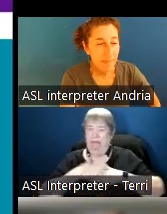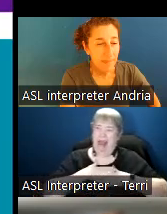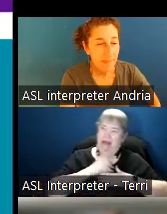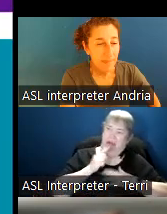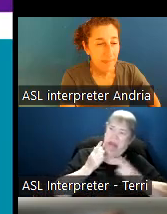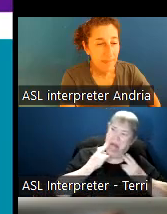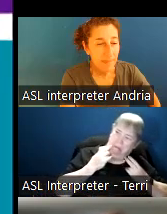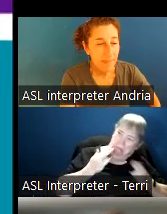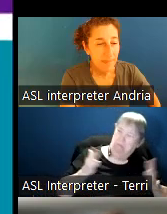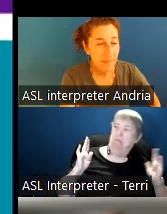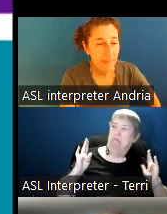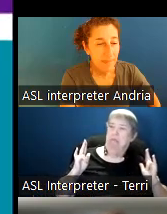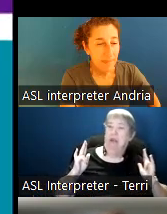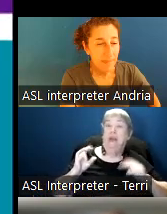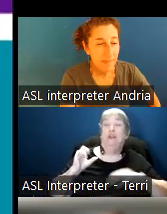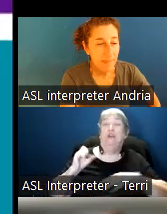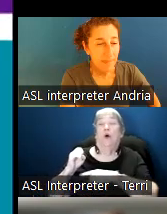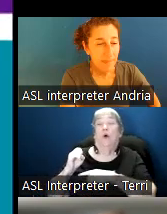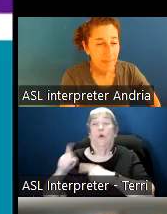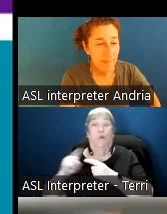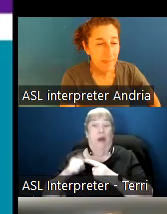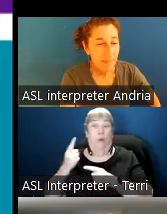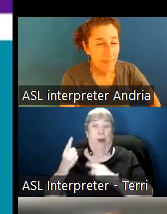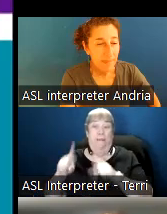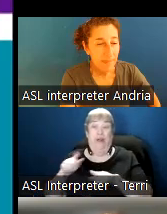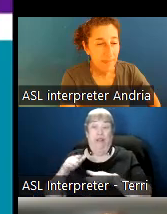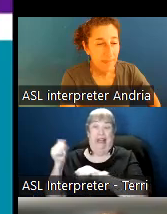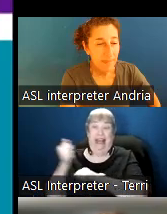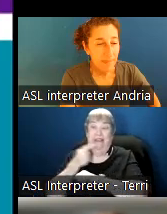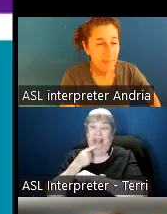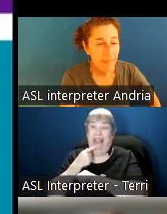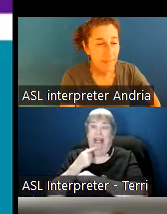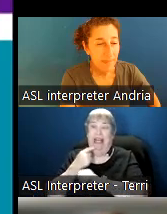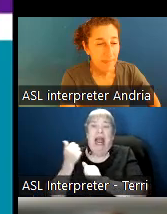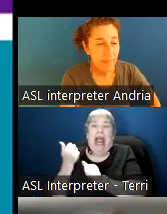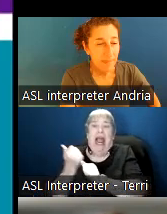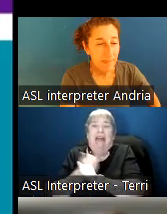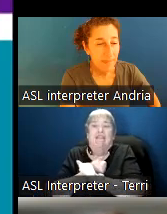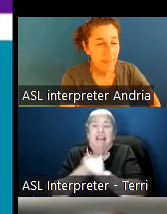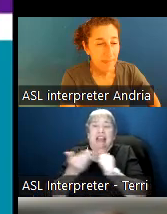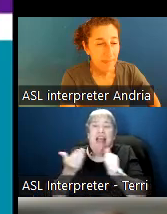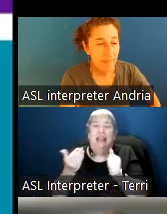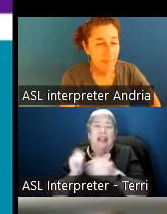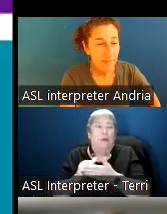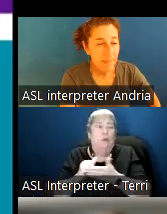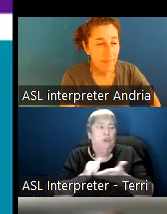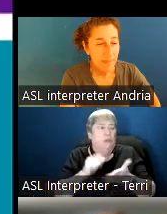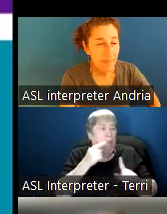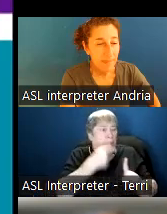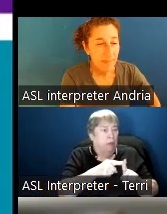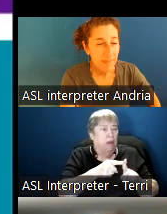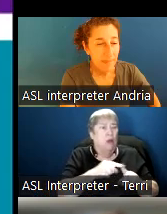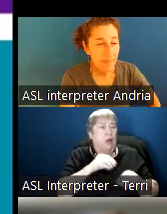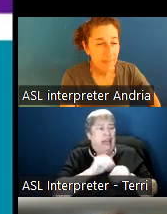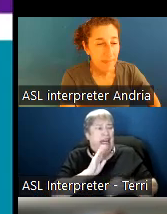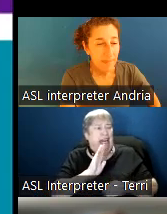debts were in mine. So that's a really difficult thing to deal with. So we've gone through all of these. Do you